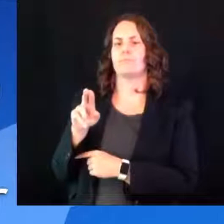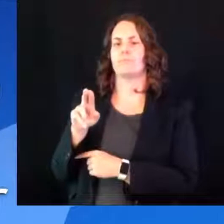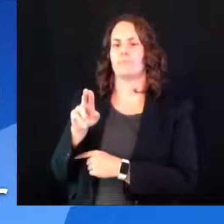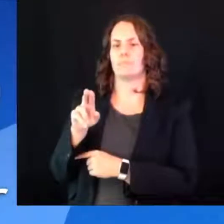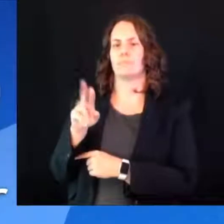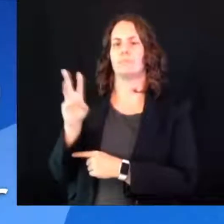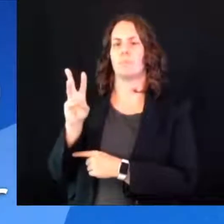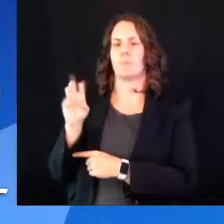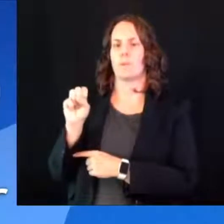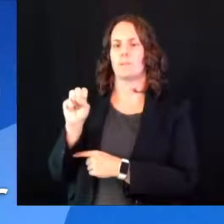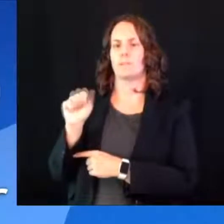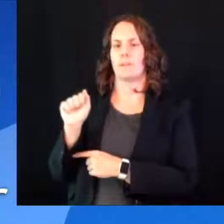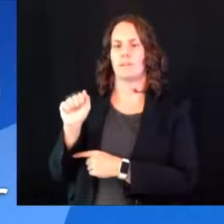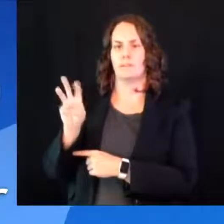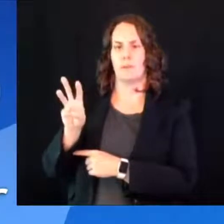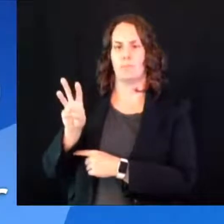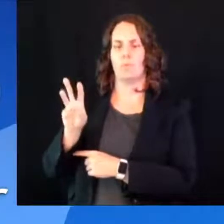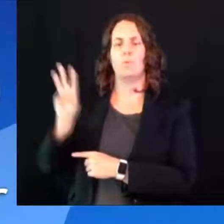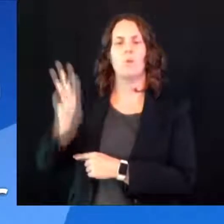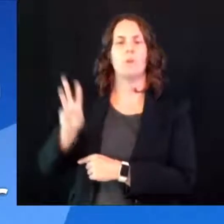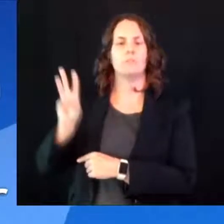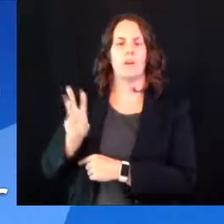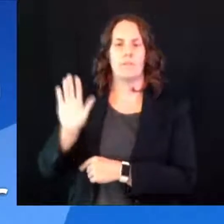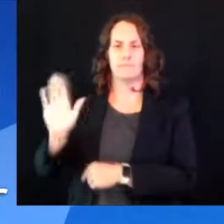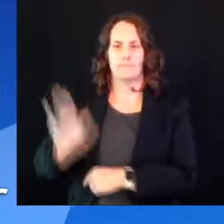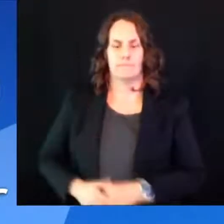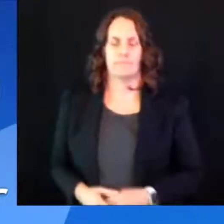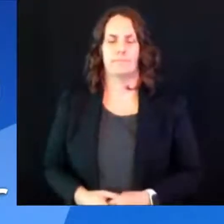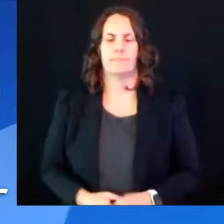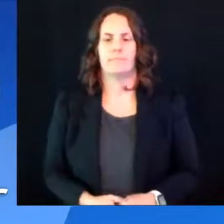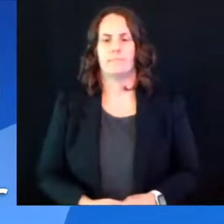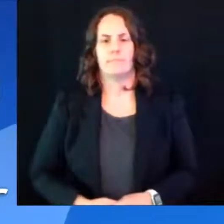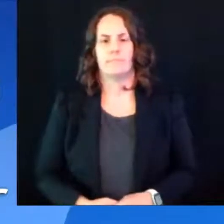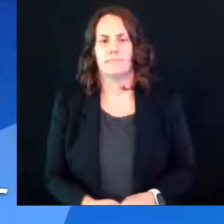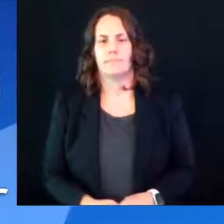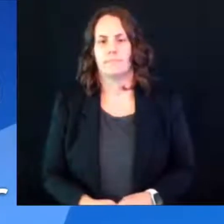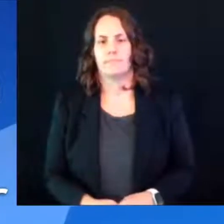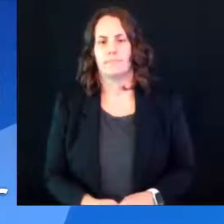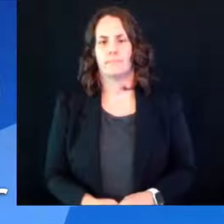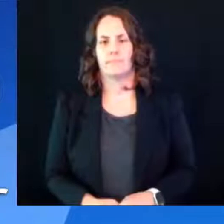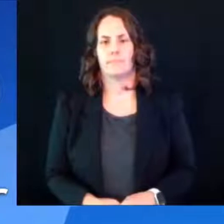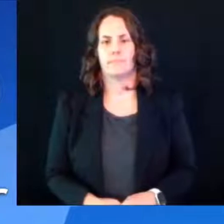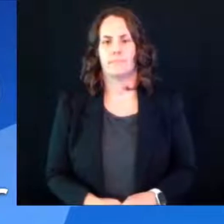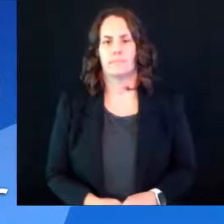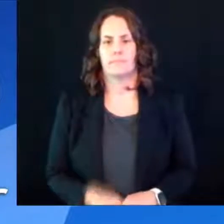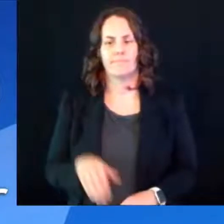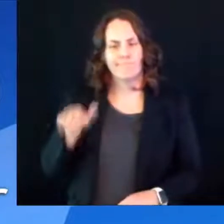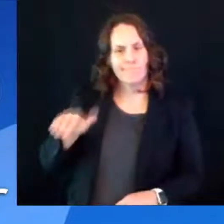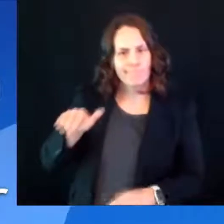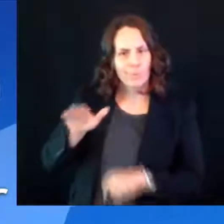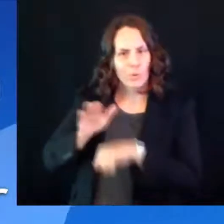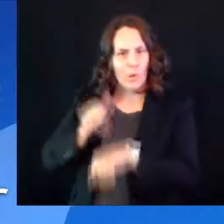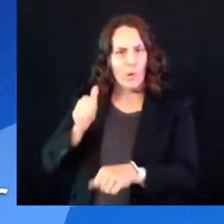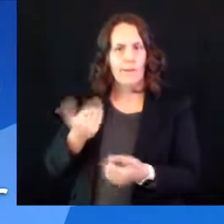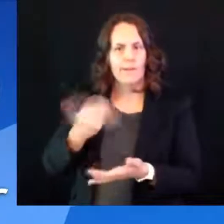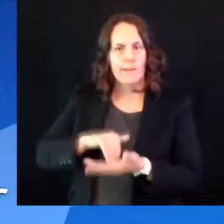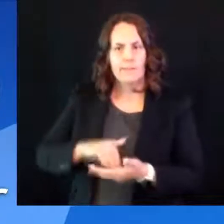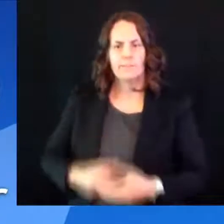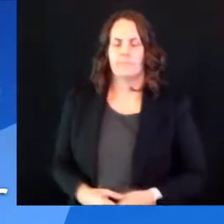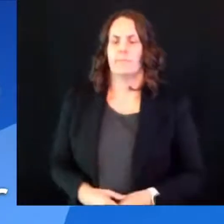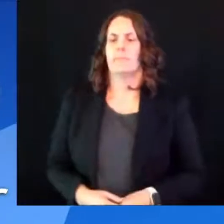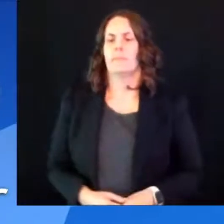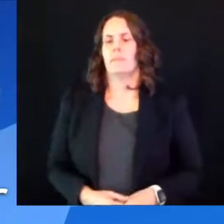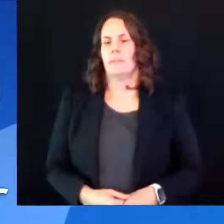And a reminder, press *6 to mute and unmute your phone. We'll try Heather at WSAW.